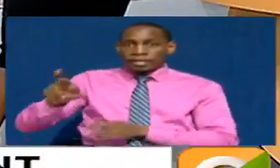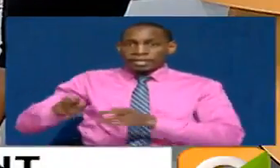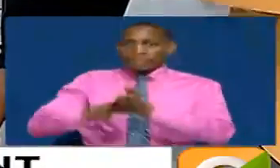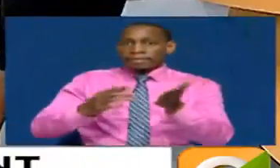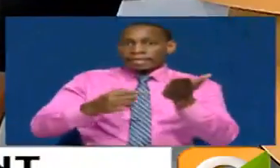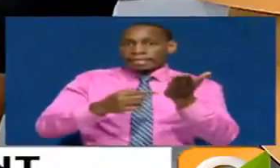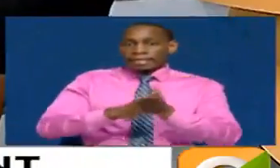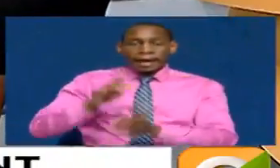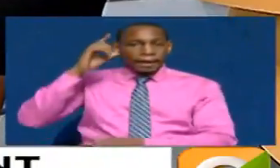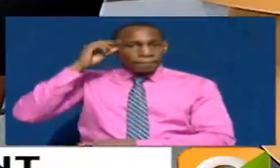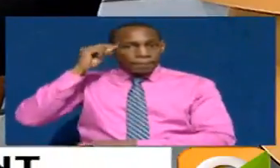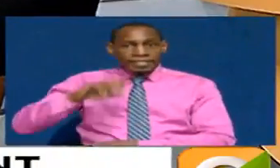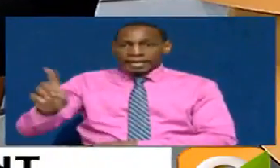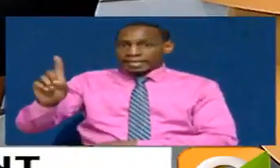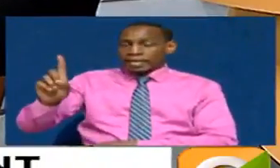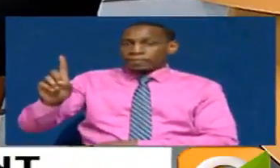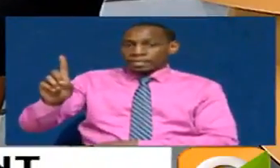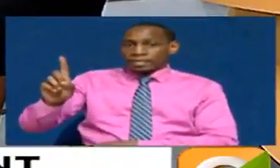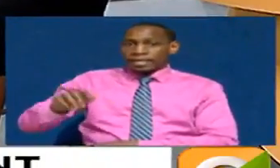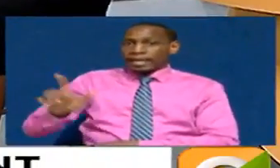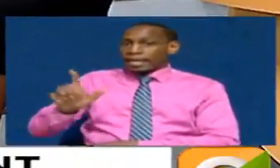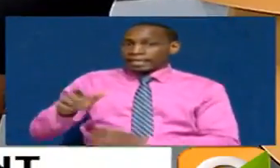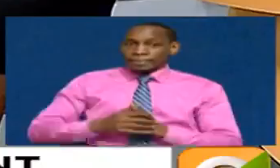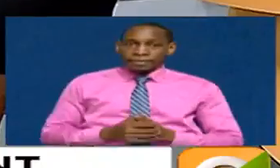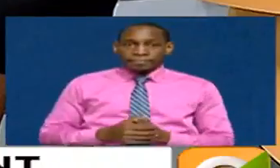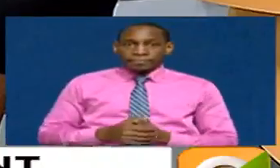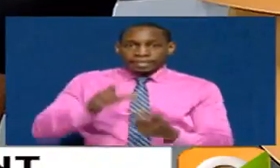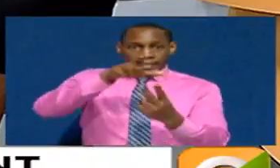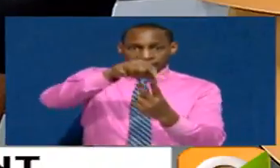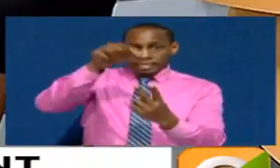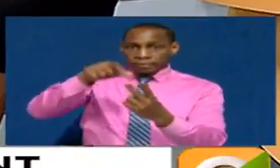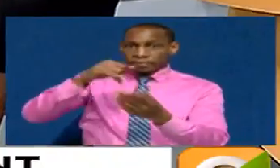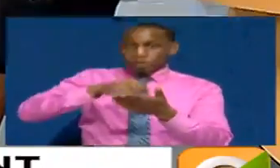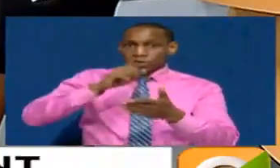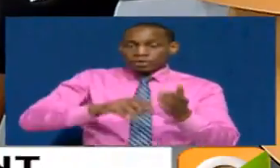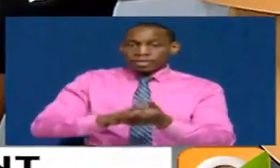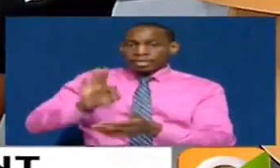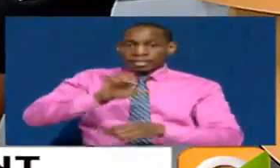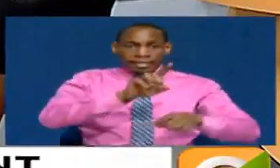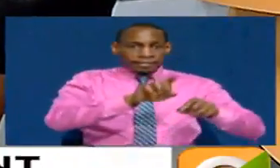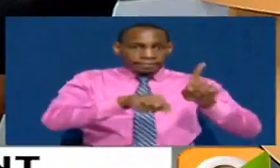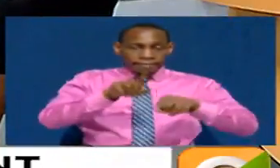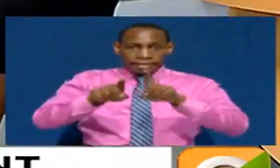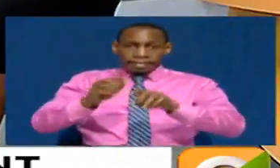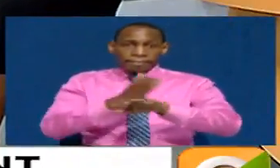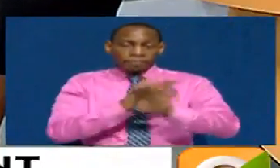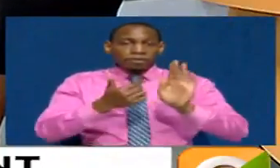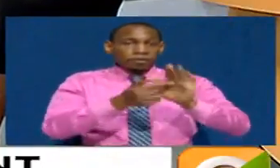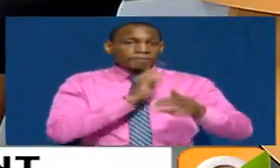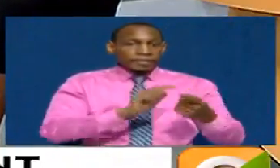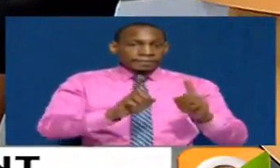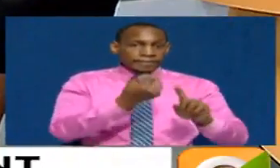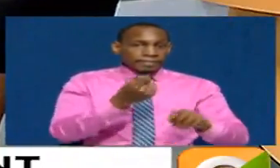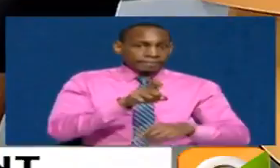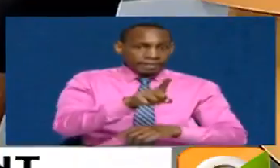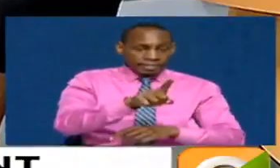Taita Taveta, Mombasa, Nairobi, and Laikipia. The samples included the 3 variants of concern that we mentioned. That's the